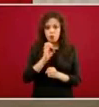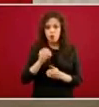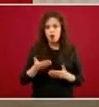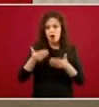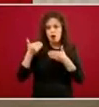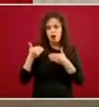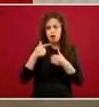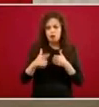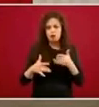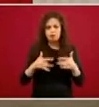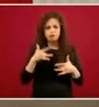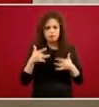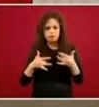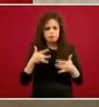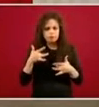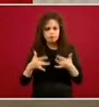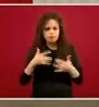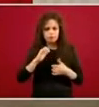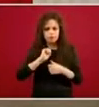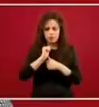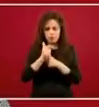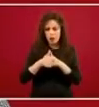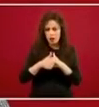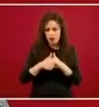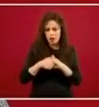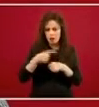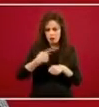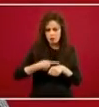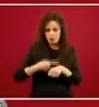Yes, talking about the deaths,